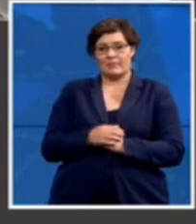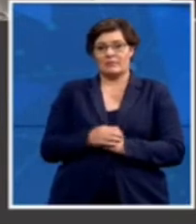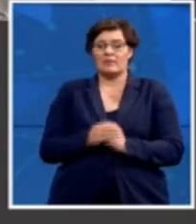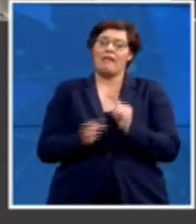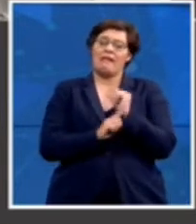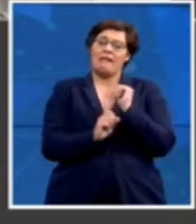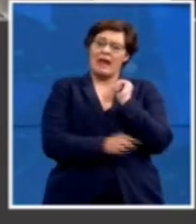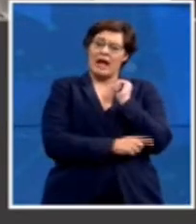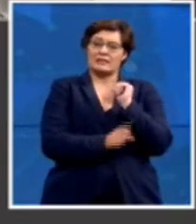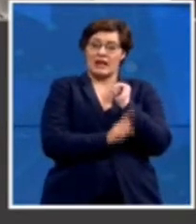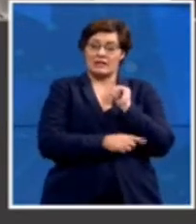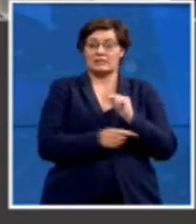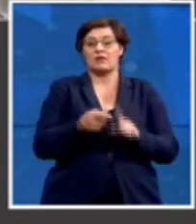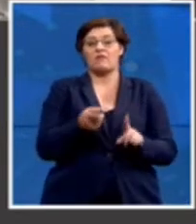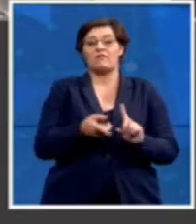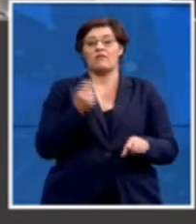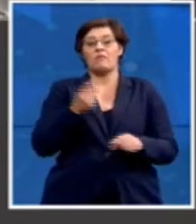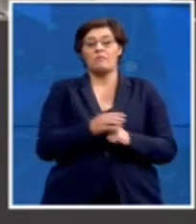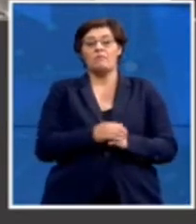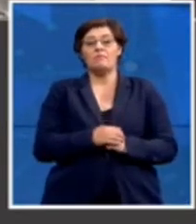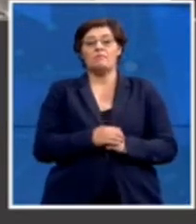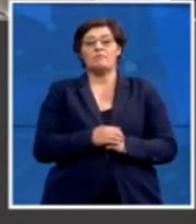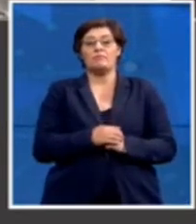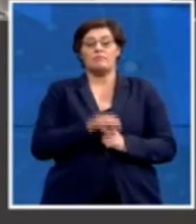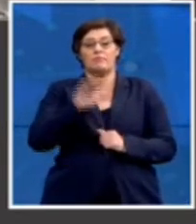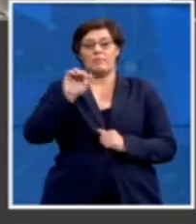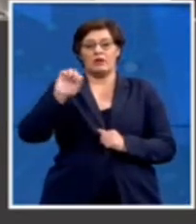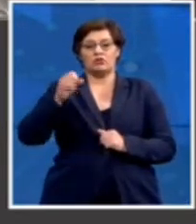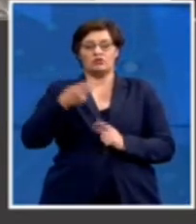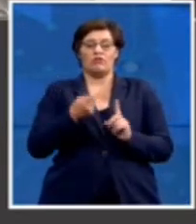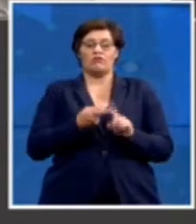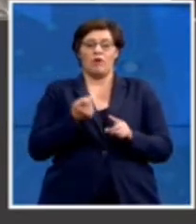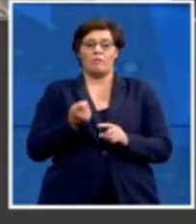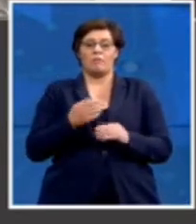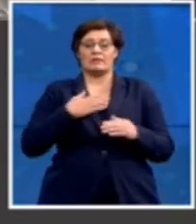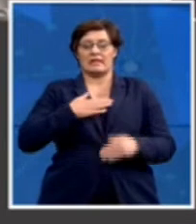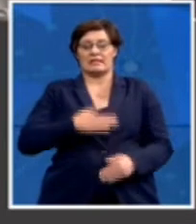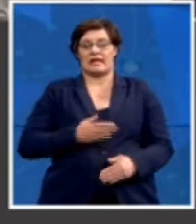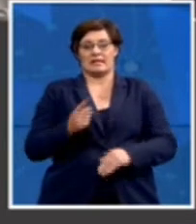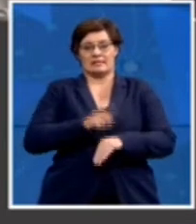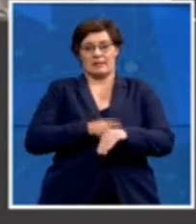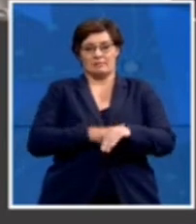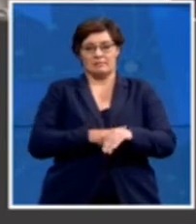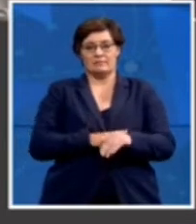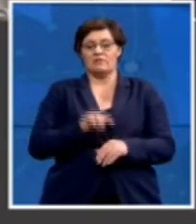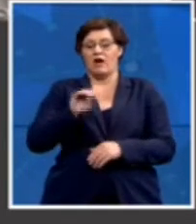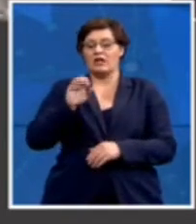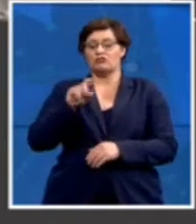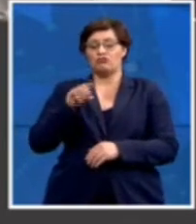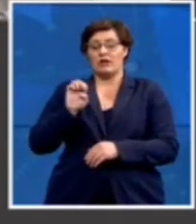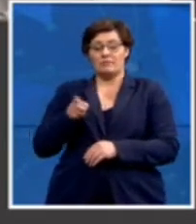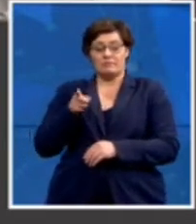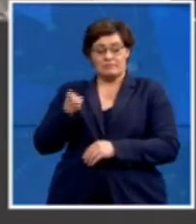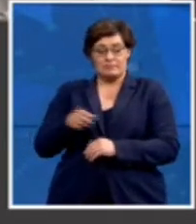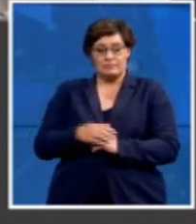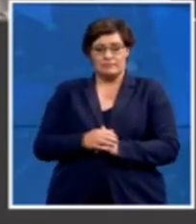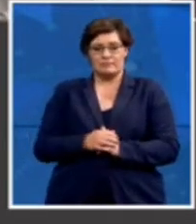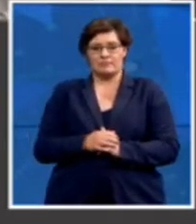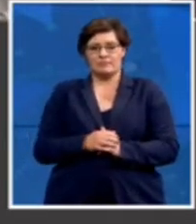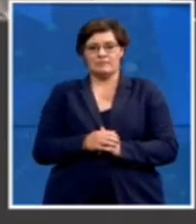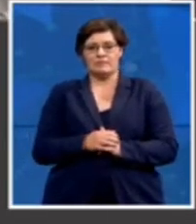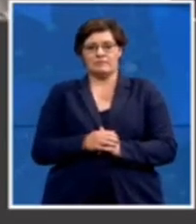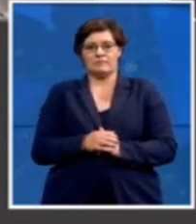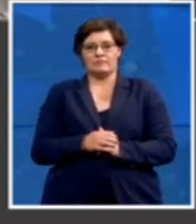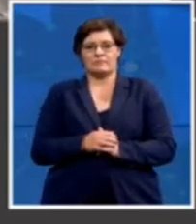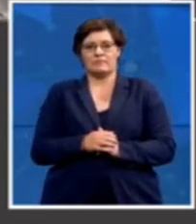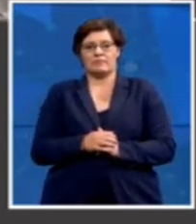Ash of the Sunday Times. It's a question for Andre. The CEO mentioned earlier it takes